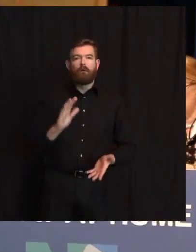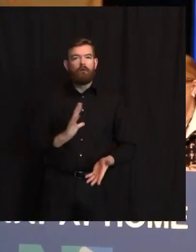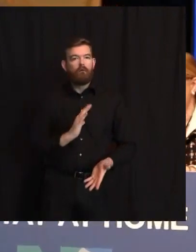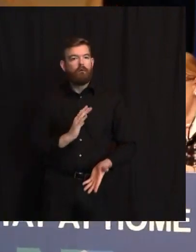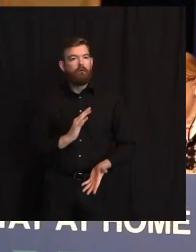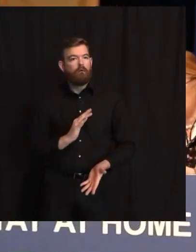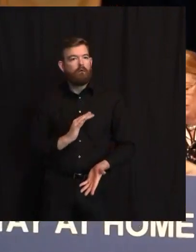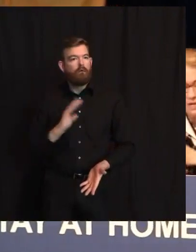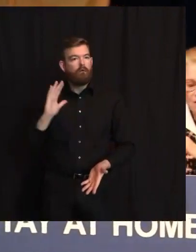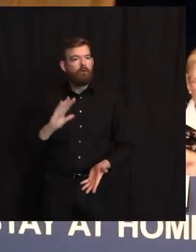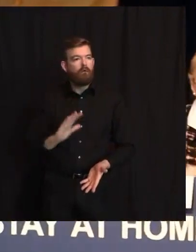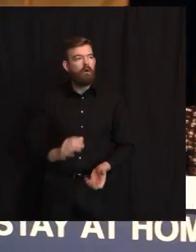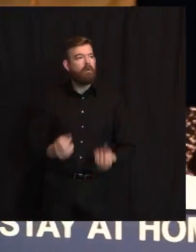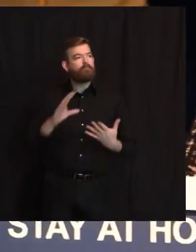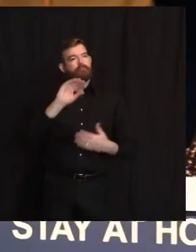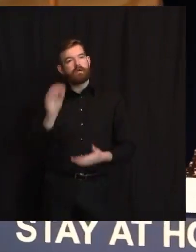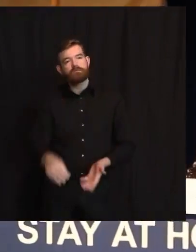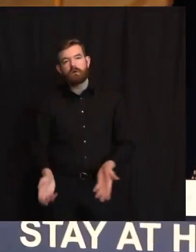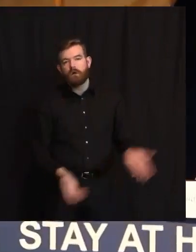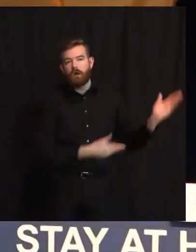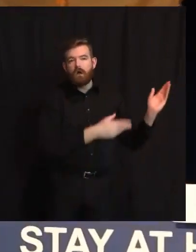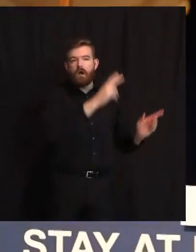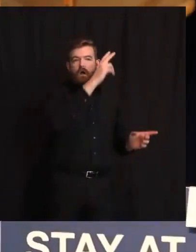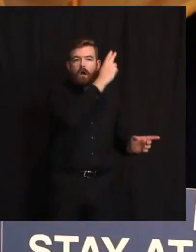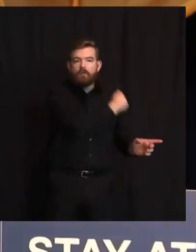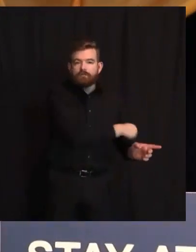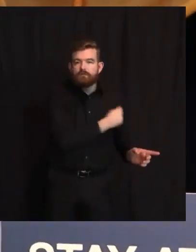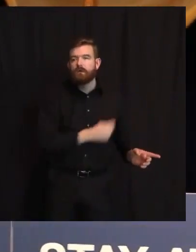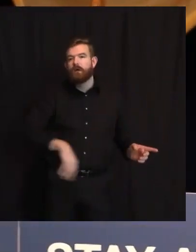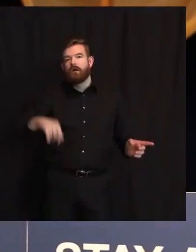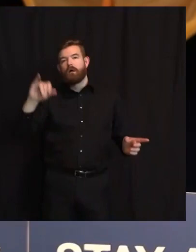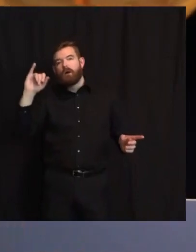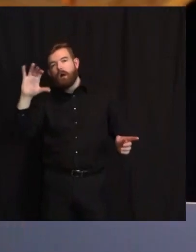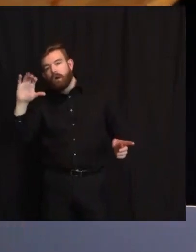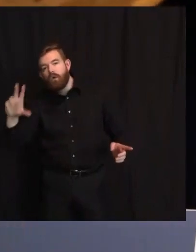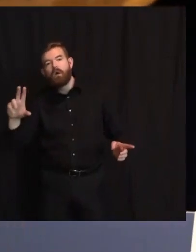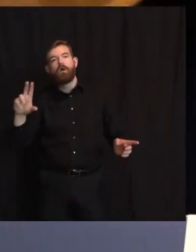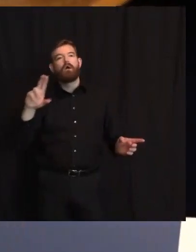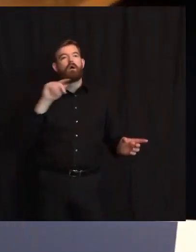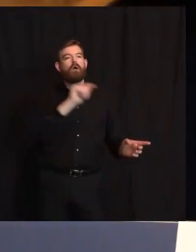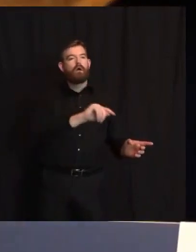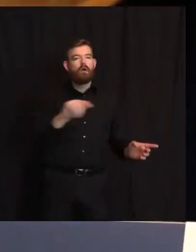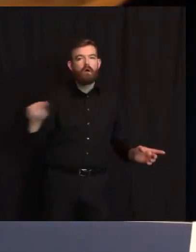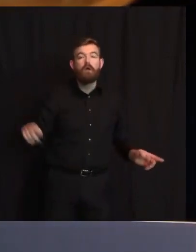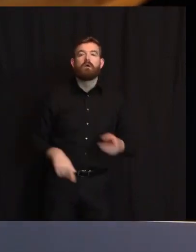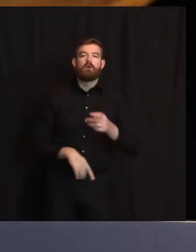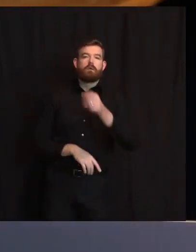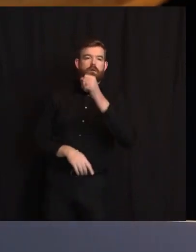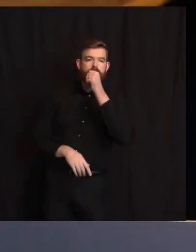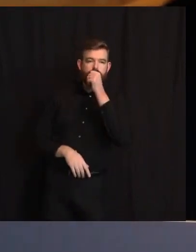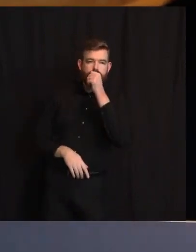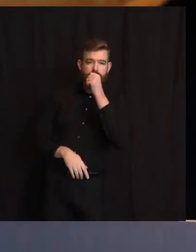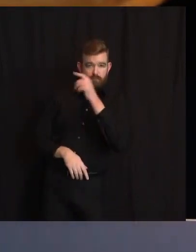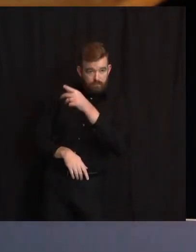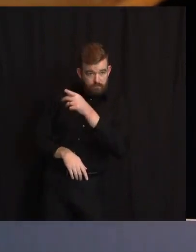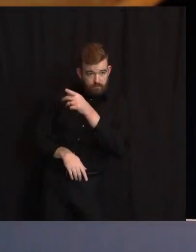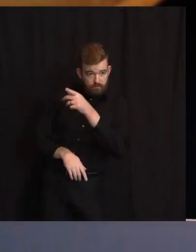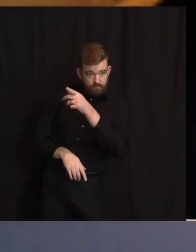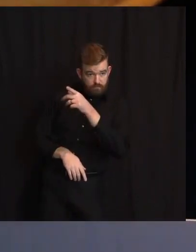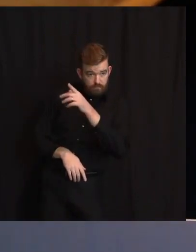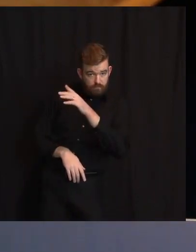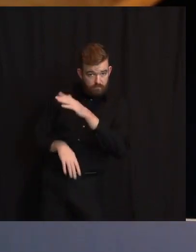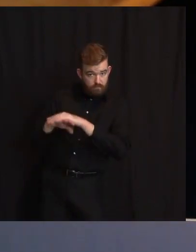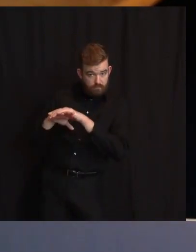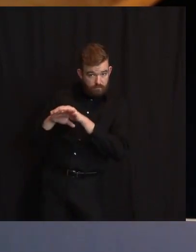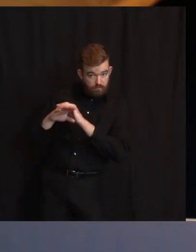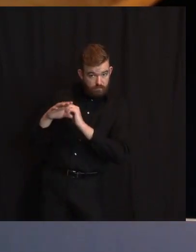what percentage in ICU. It's not like we could expect this Tuesday or Wednesday. We don't know for sure when that number may hit. I think it depends on the model, right? Yeah, it